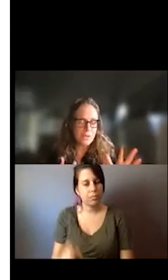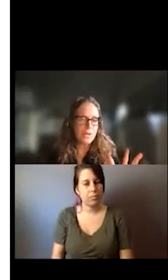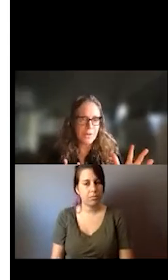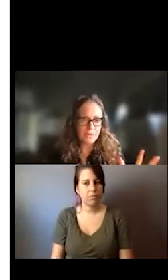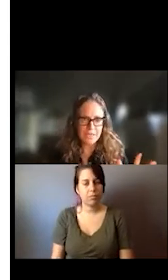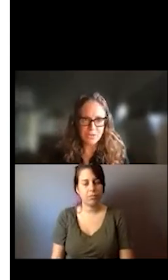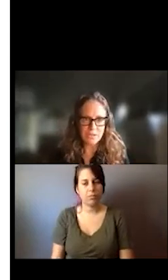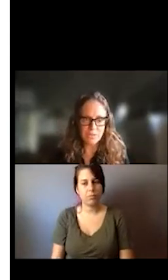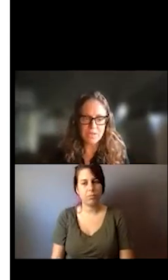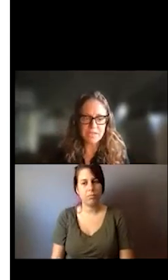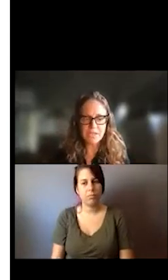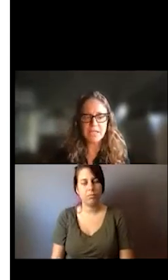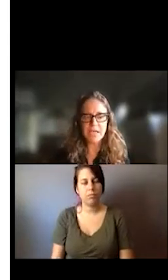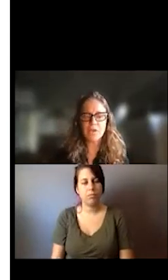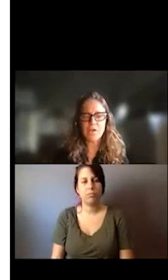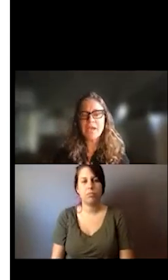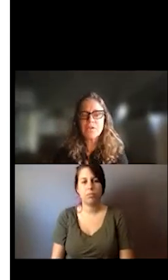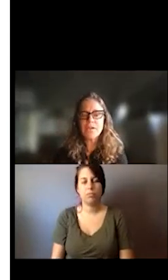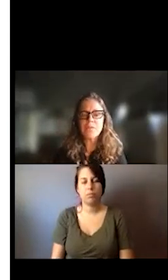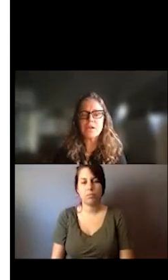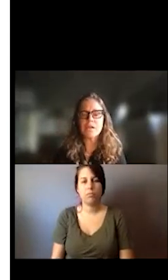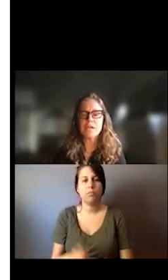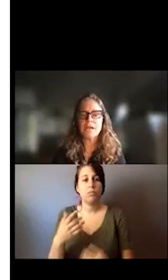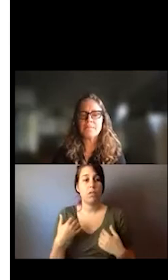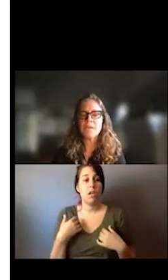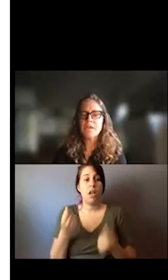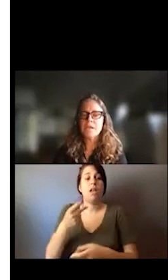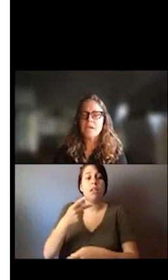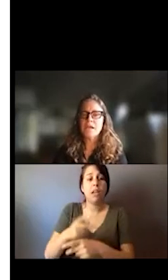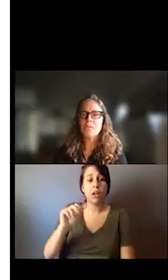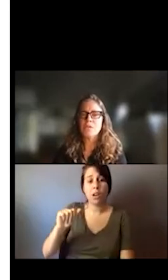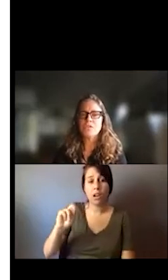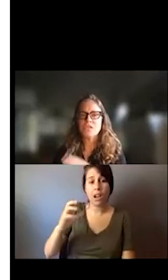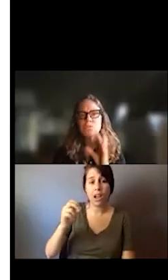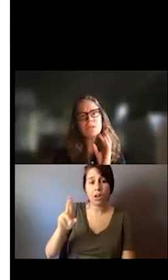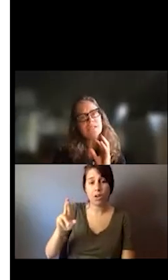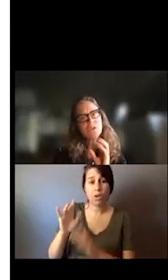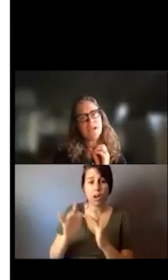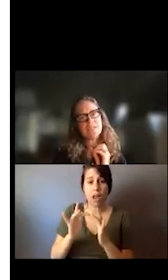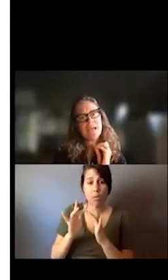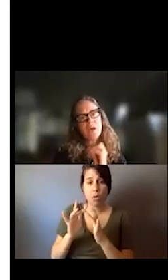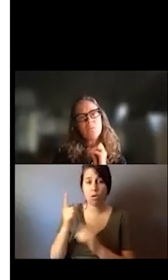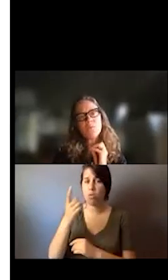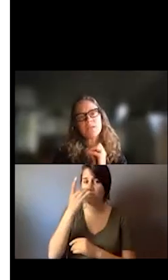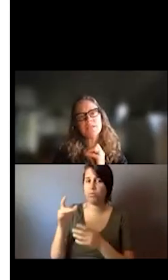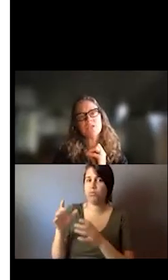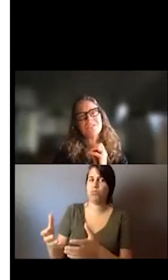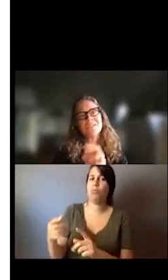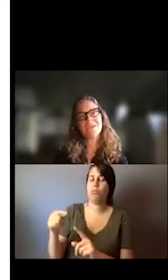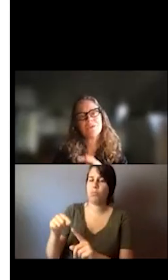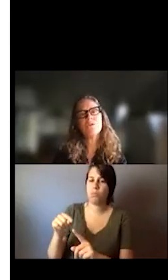one place to learn about really interesting work in this area is the Healthcare Anchor Network, which is really trying to